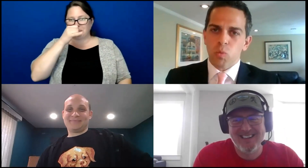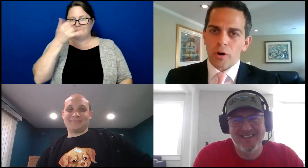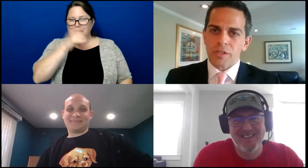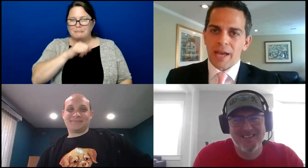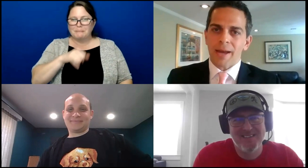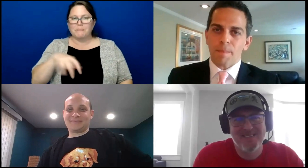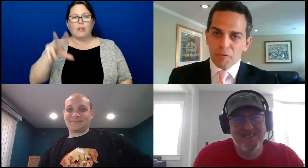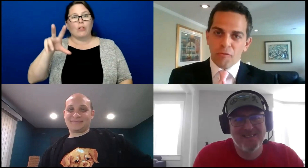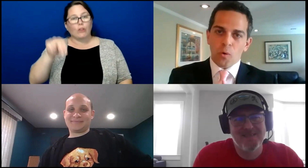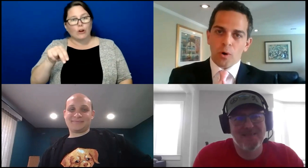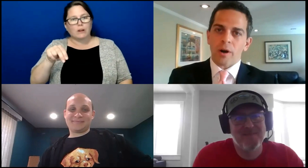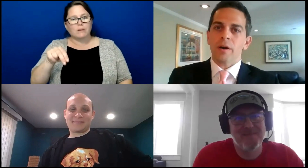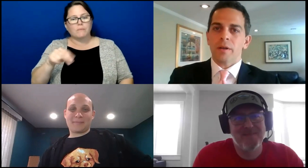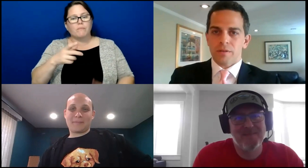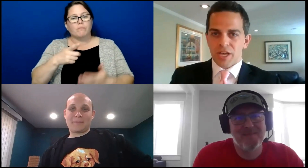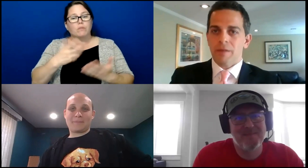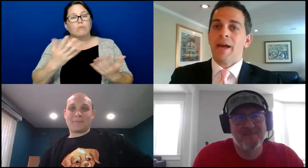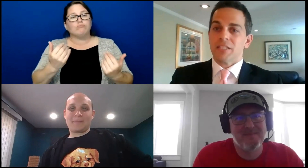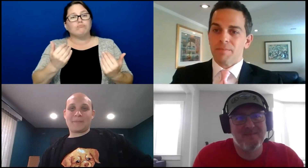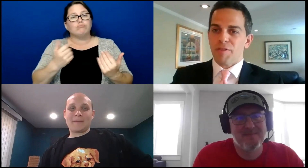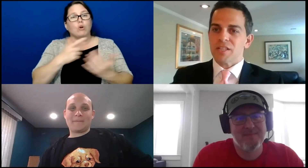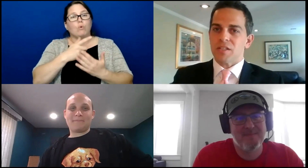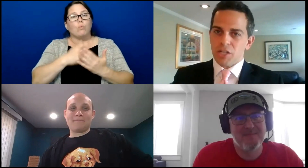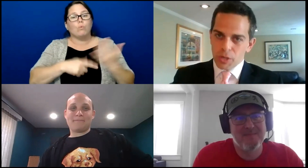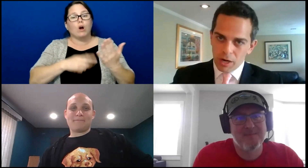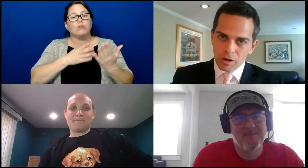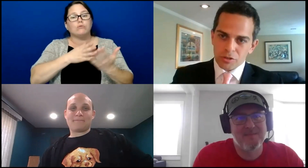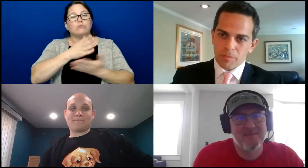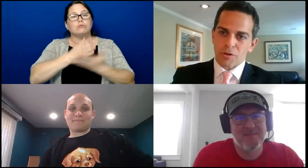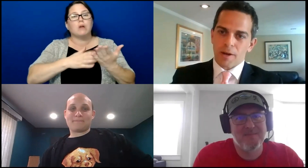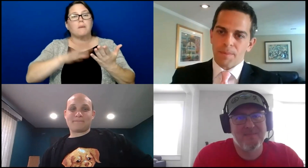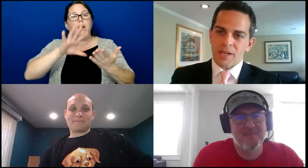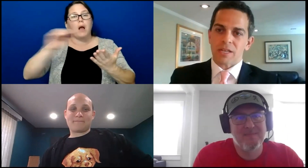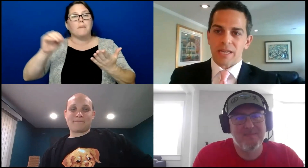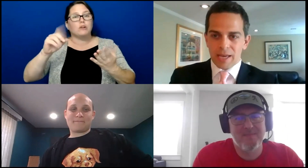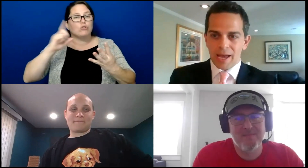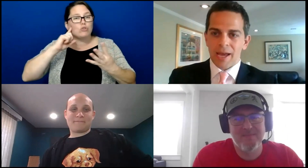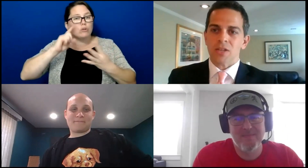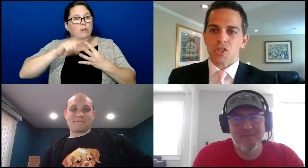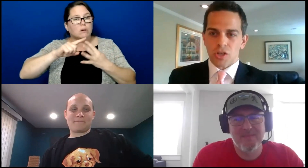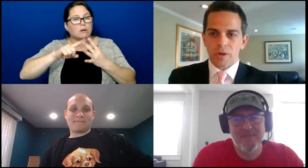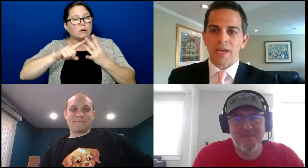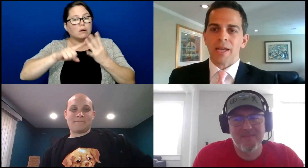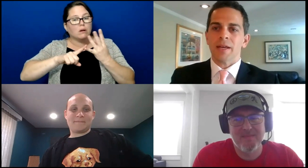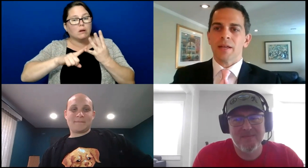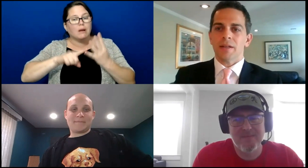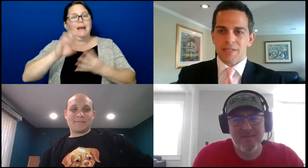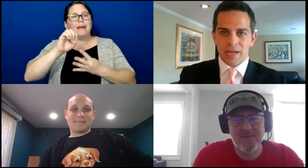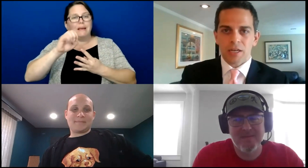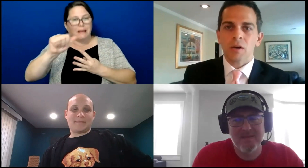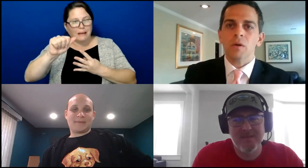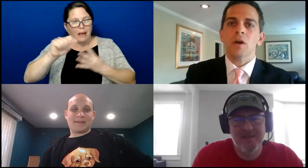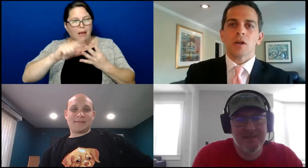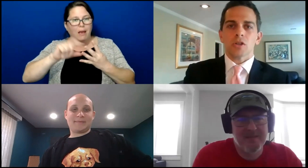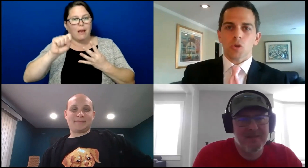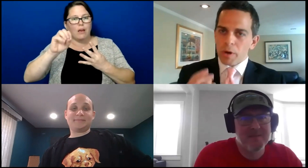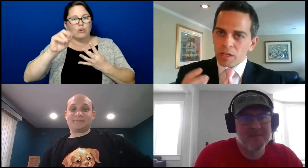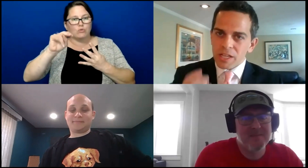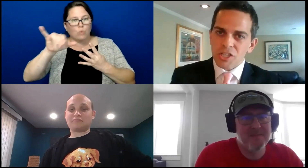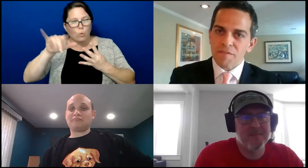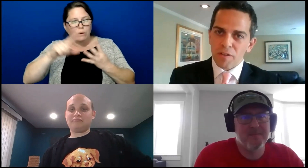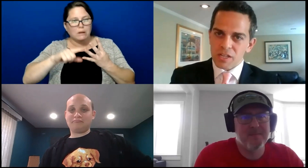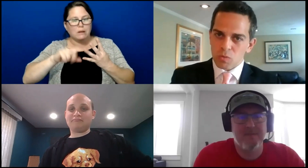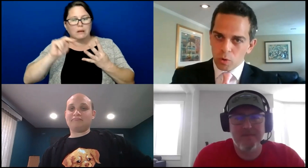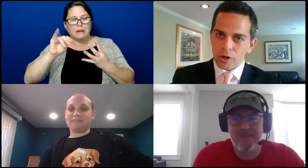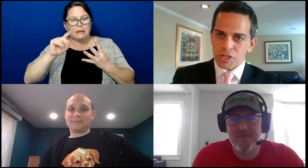companies that he's worked at before ZeniMax and Bethesda? Did you hear some other companies? EA, Sony, Nintendo? So we